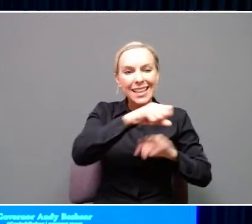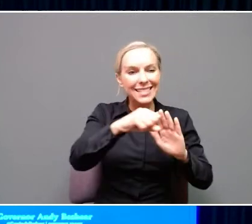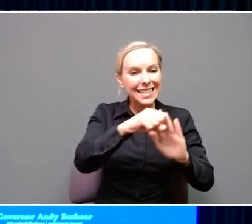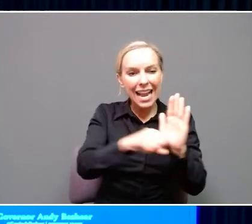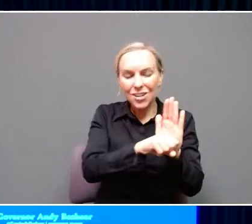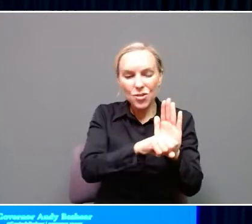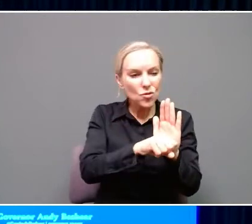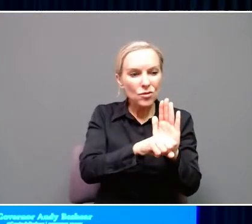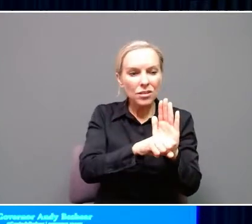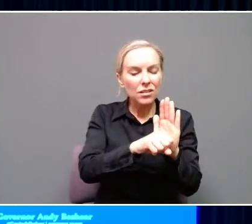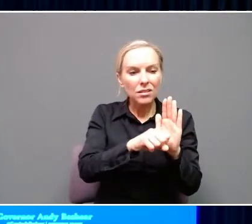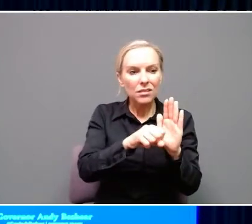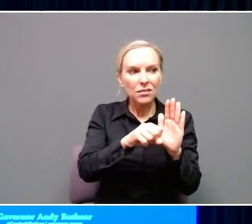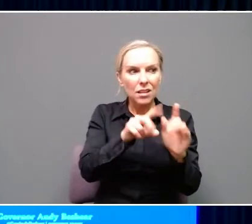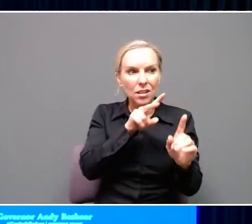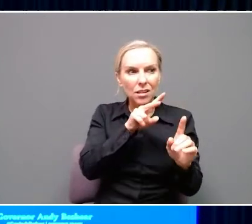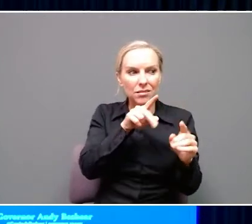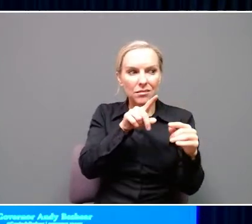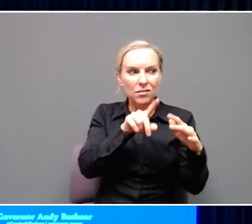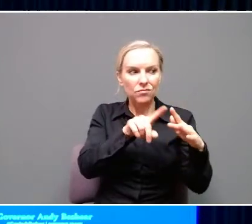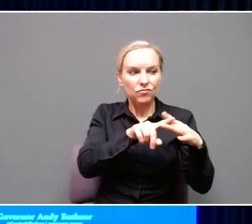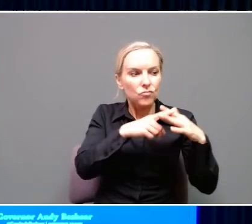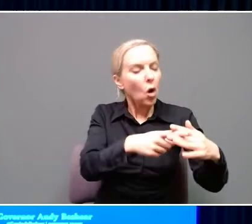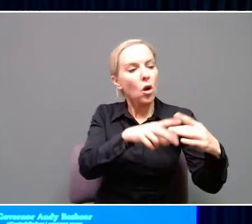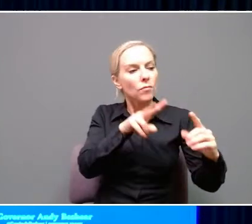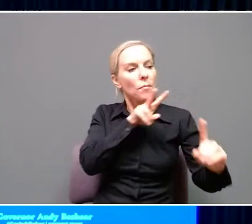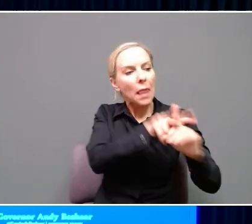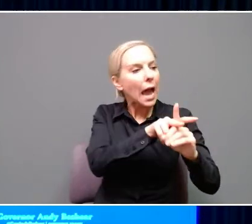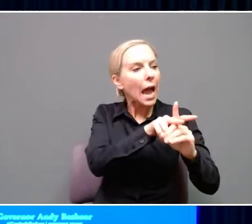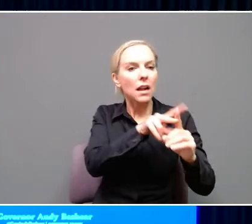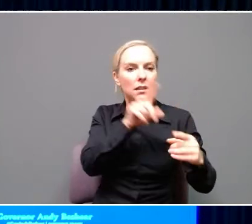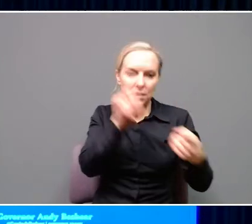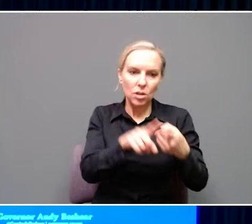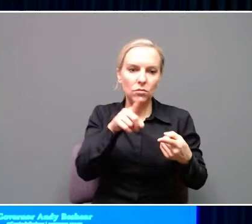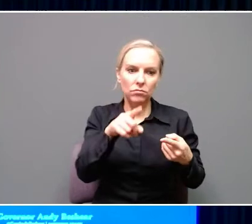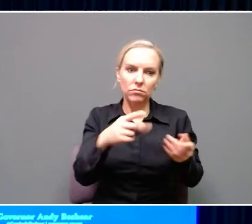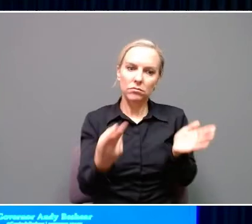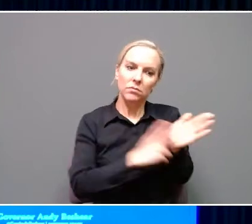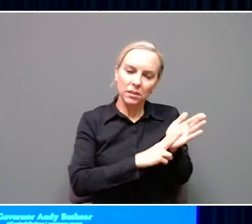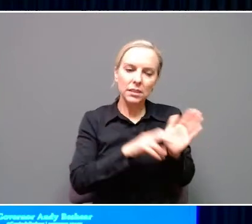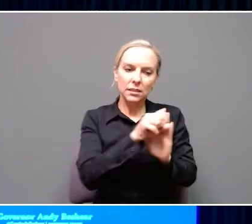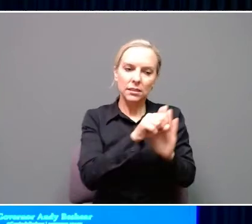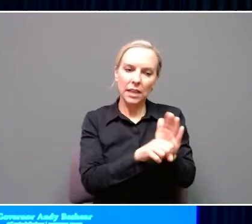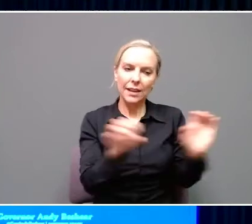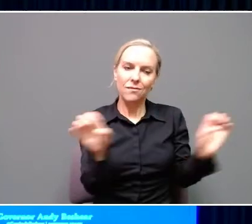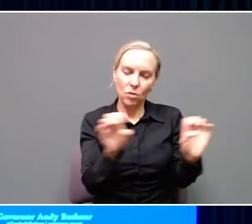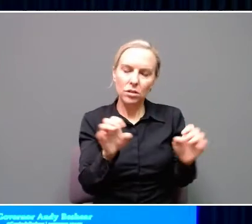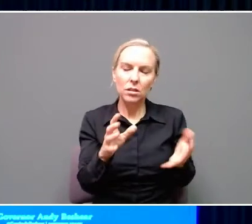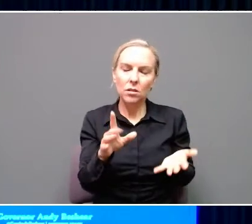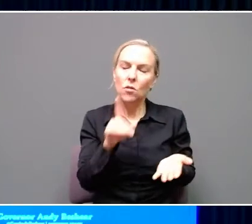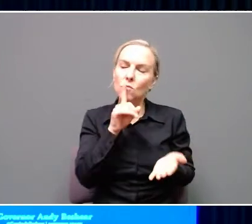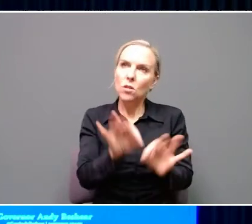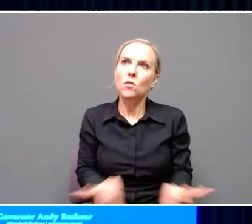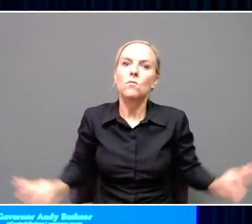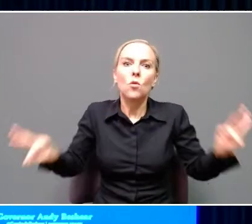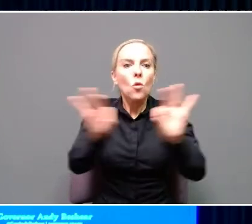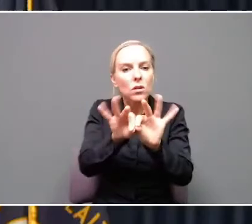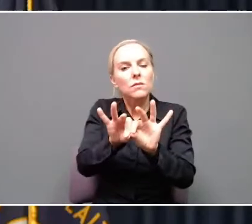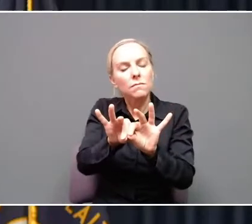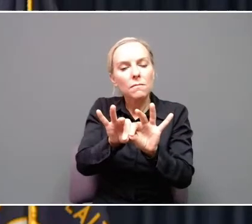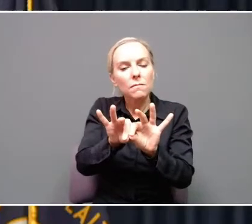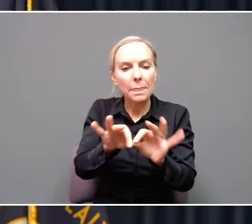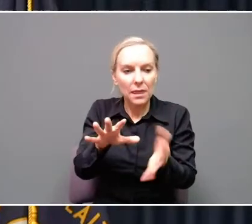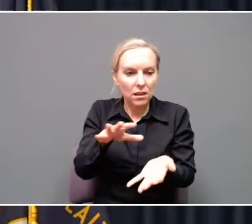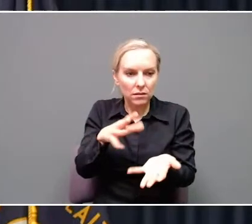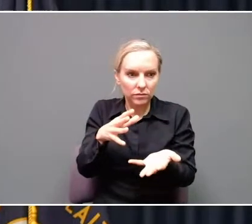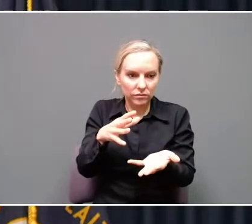you sign the state of emergency. So I think it's really important to do it as we're apparently, and I just learned, getting a lot